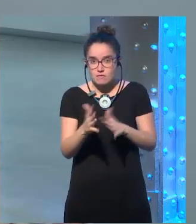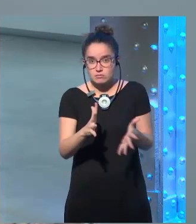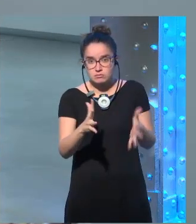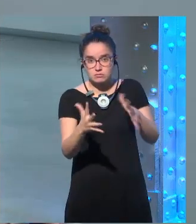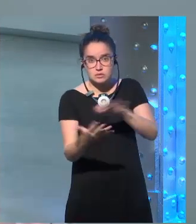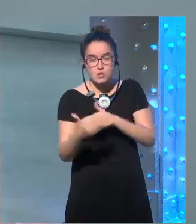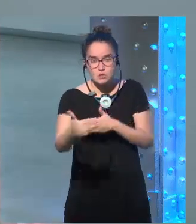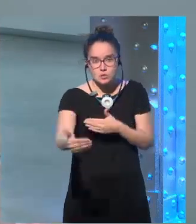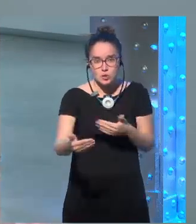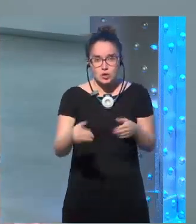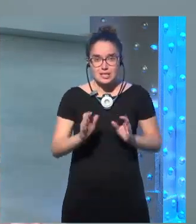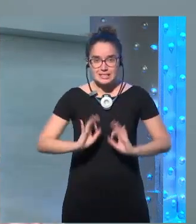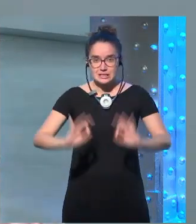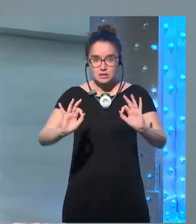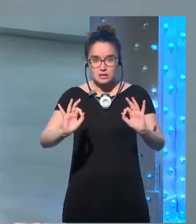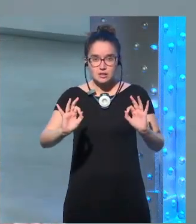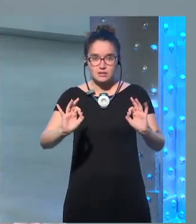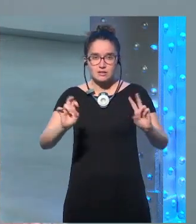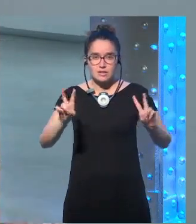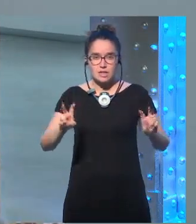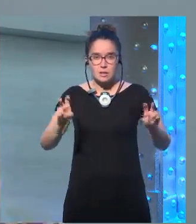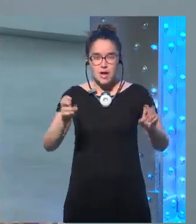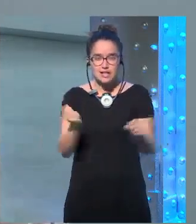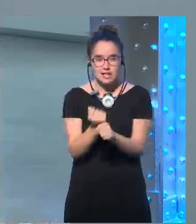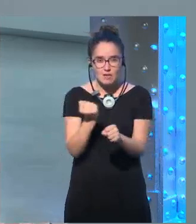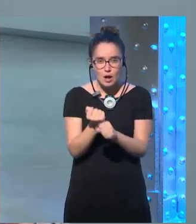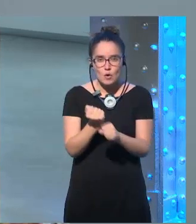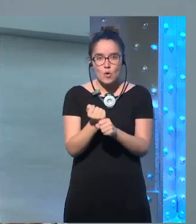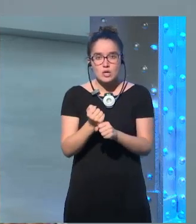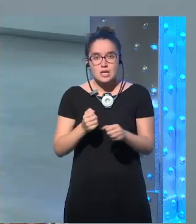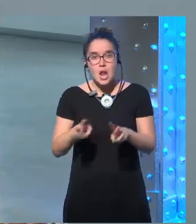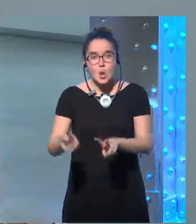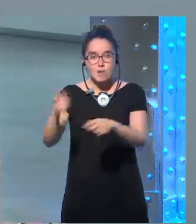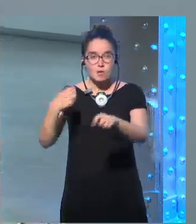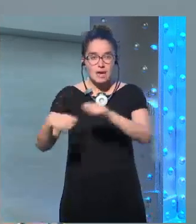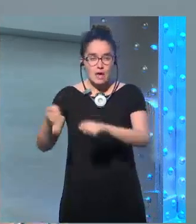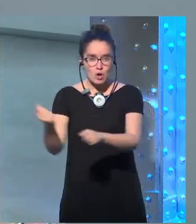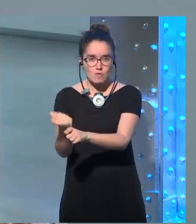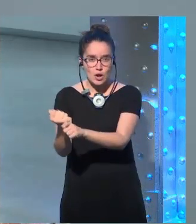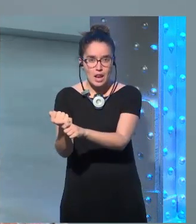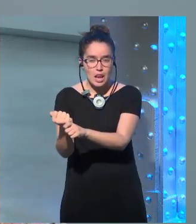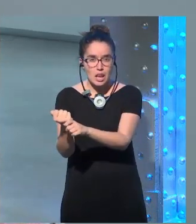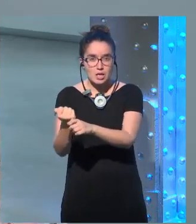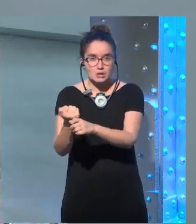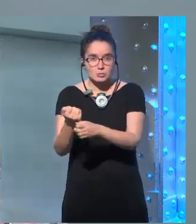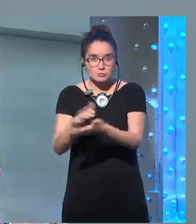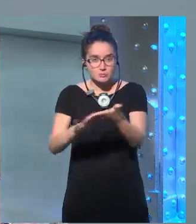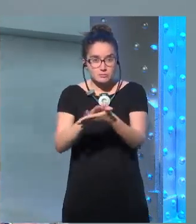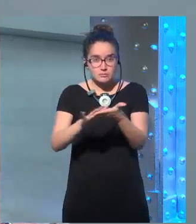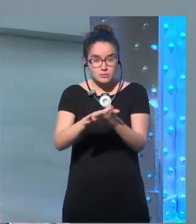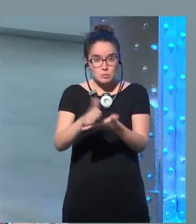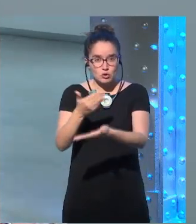immersed in this society, and more specifically what is going to be the new employment and new labor